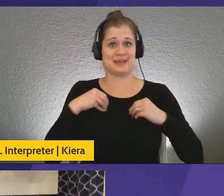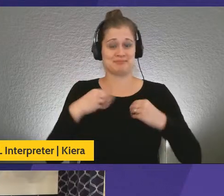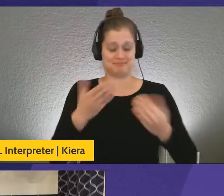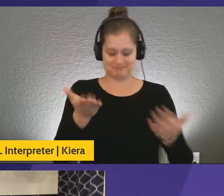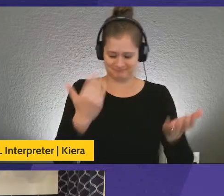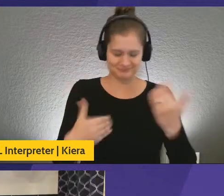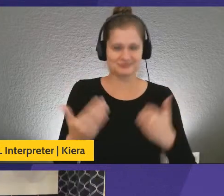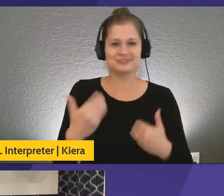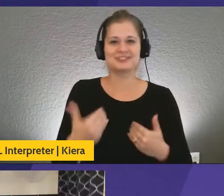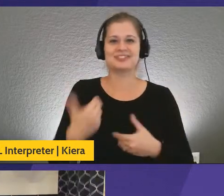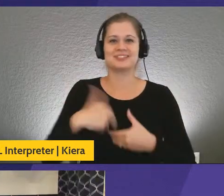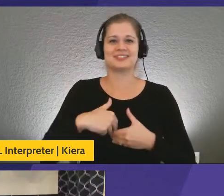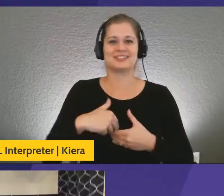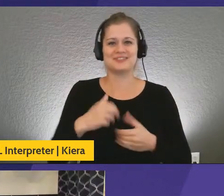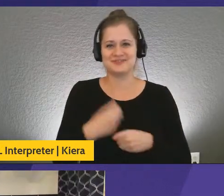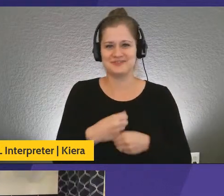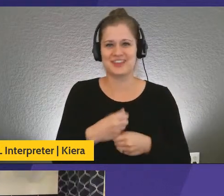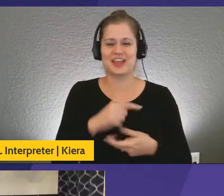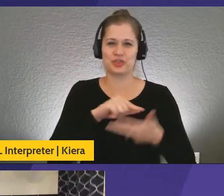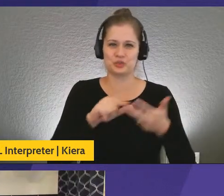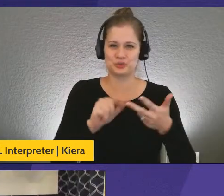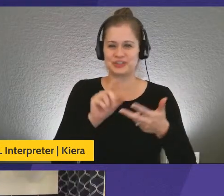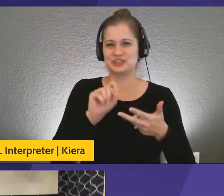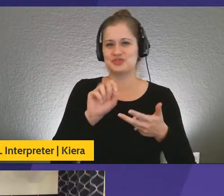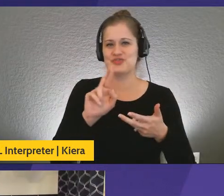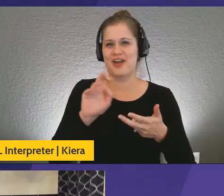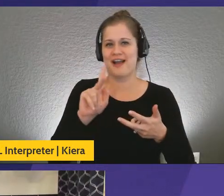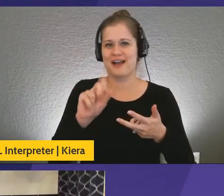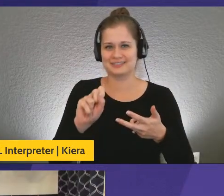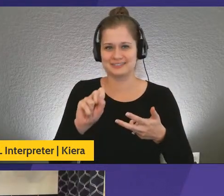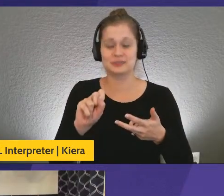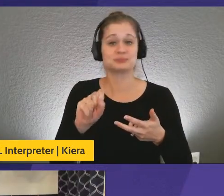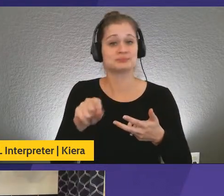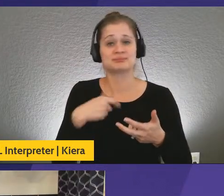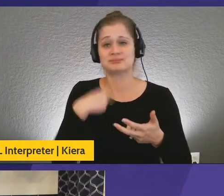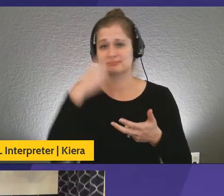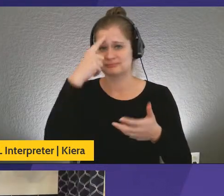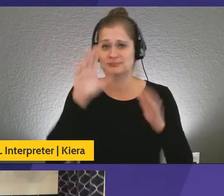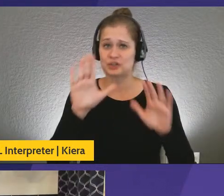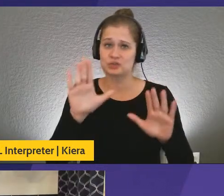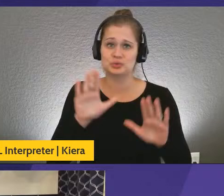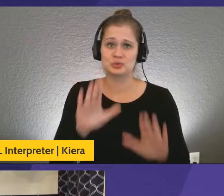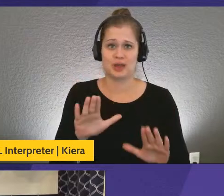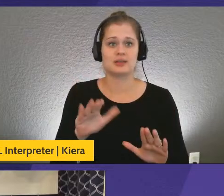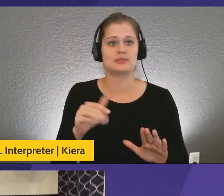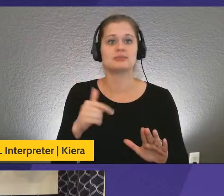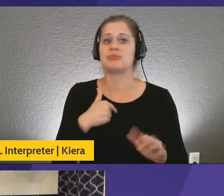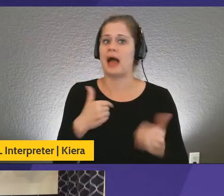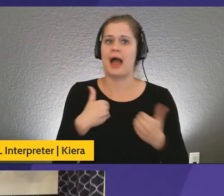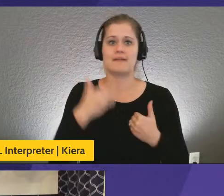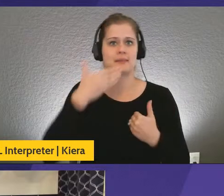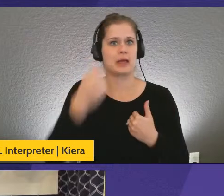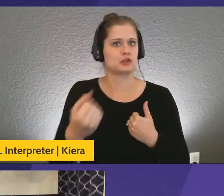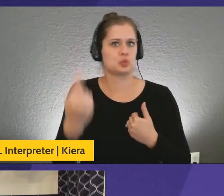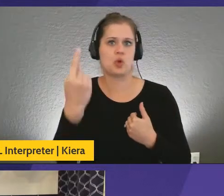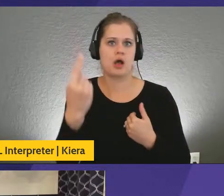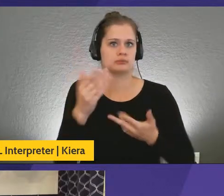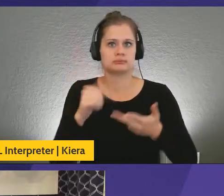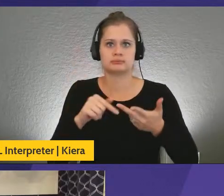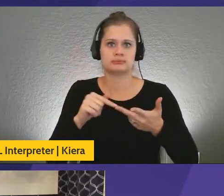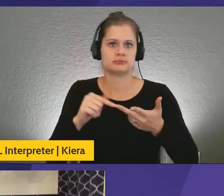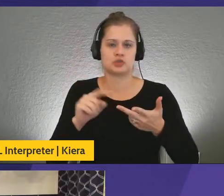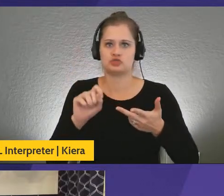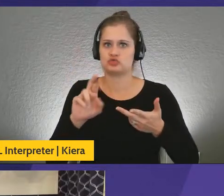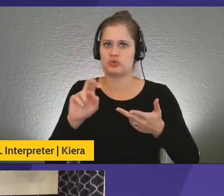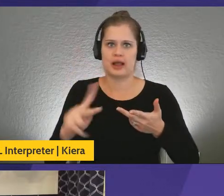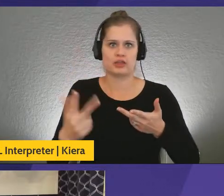everybody. Let's make tracks. Yes. So I think this is great. And I have the best track, I have to say. So if you're